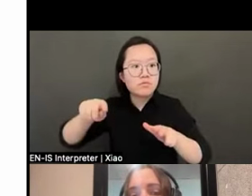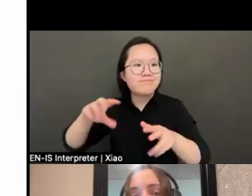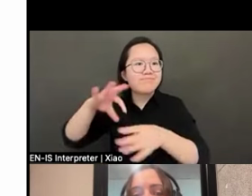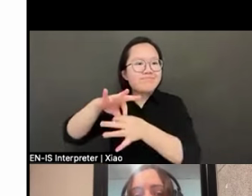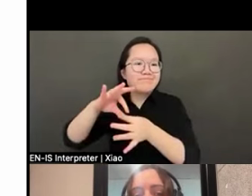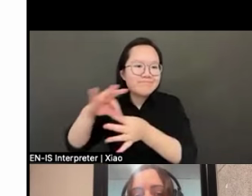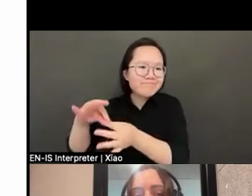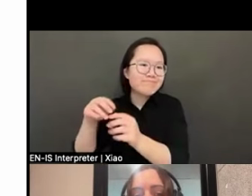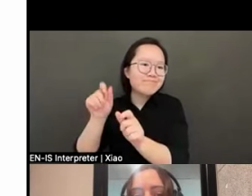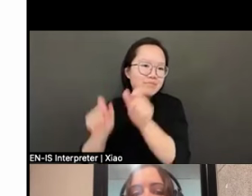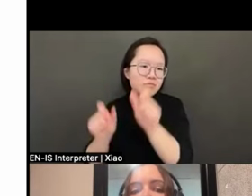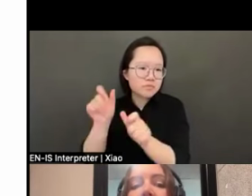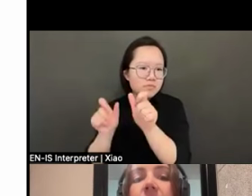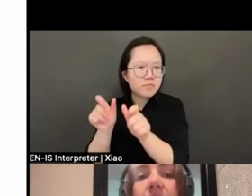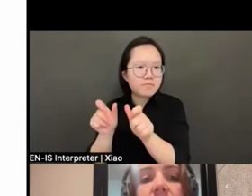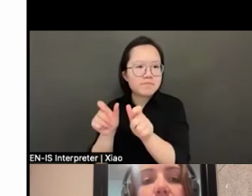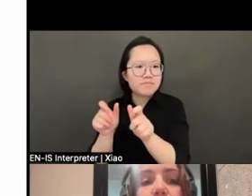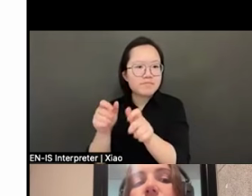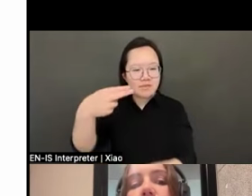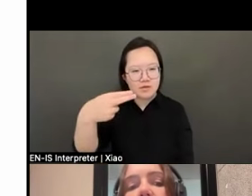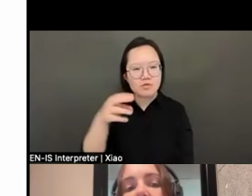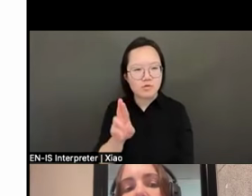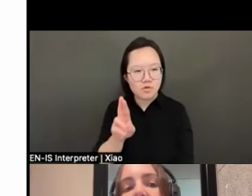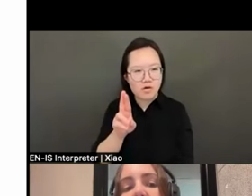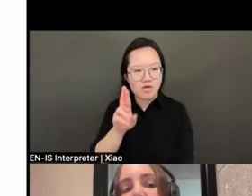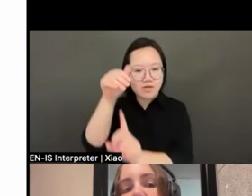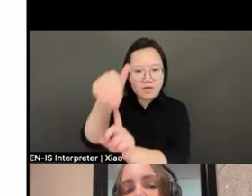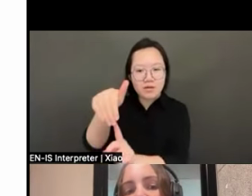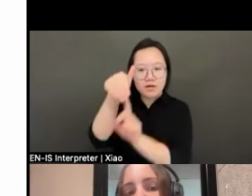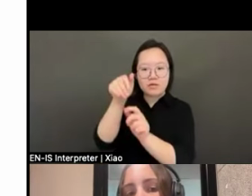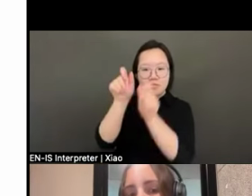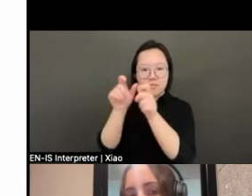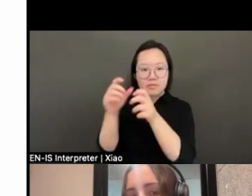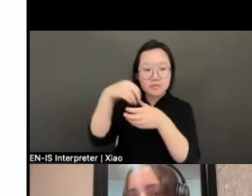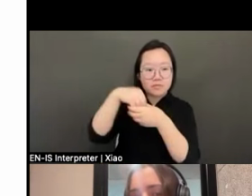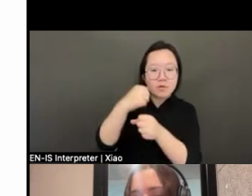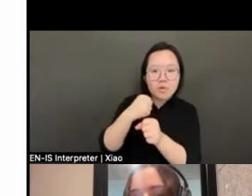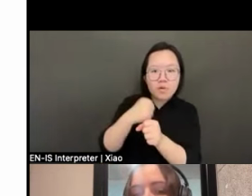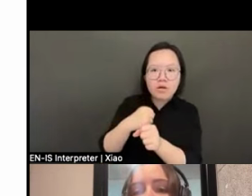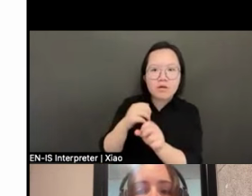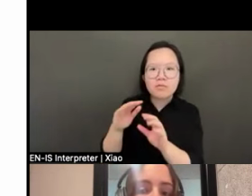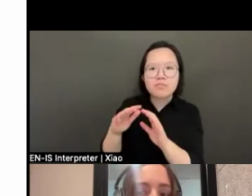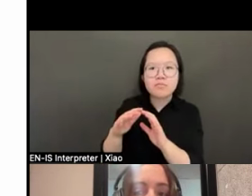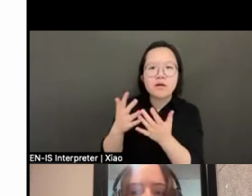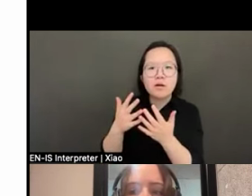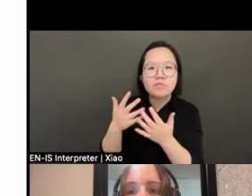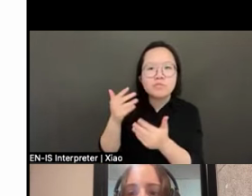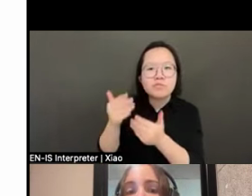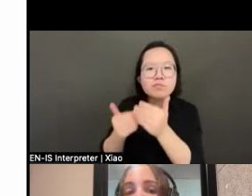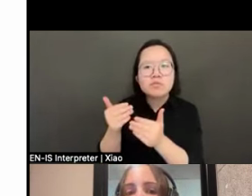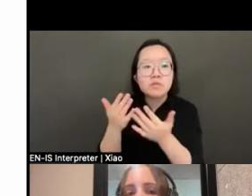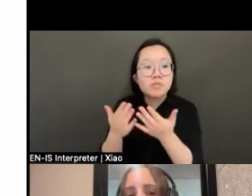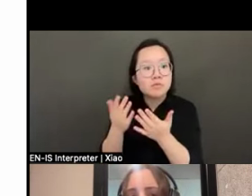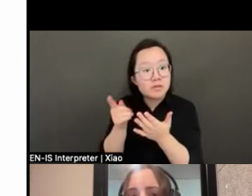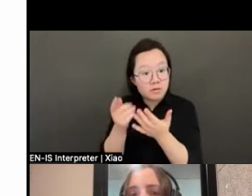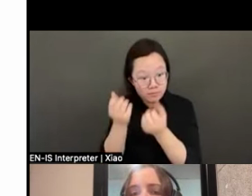the coordinating organization. Also important to note, some budget cost categories are optional. You don't need to fill in